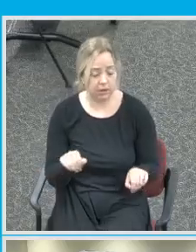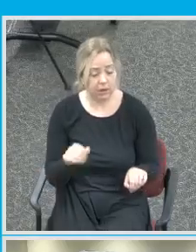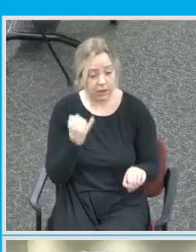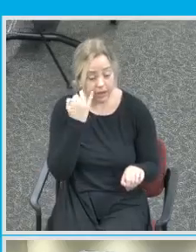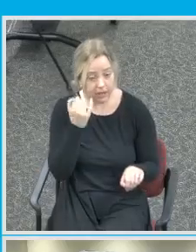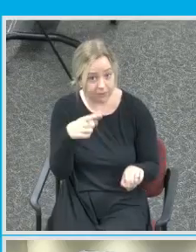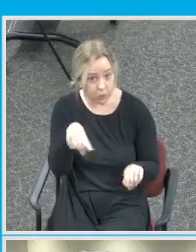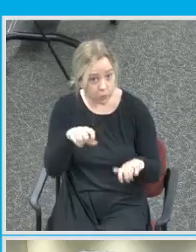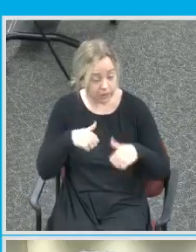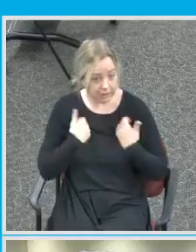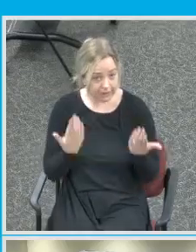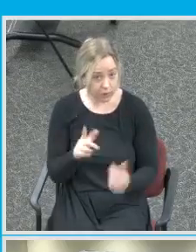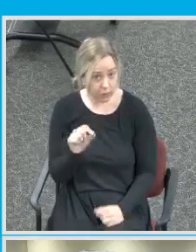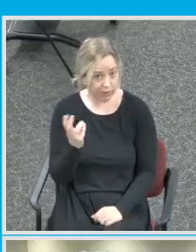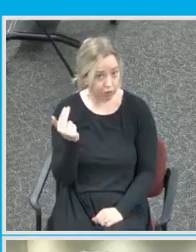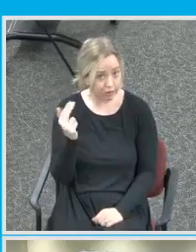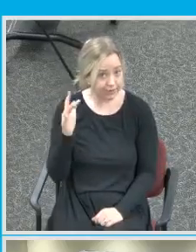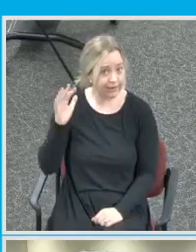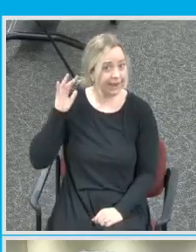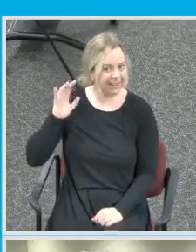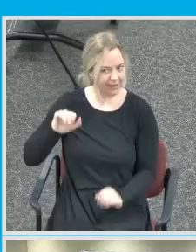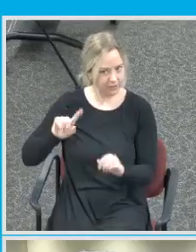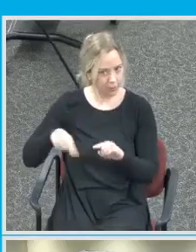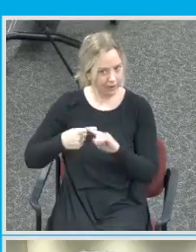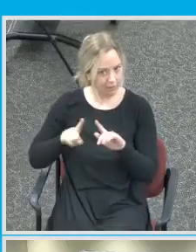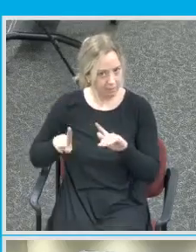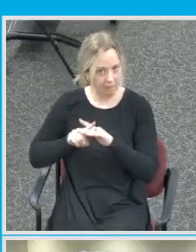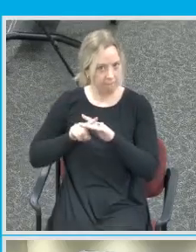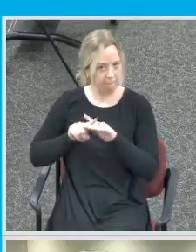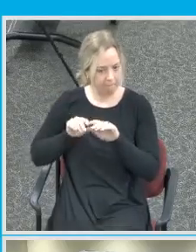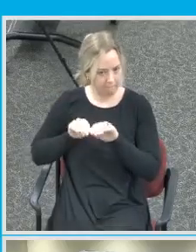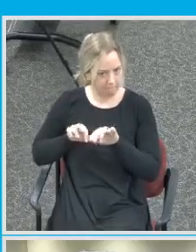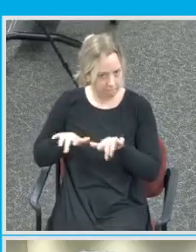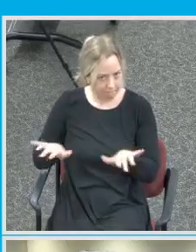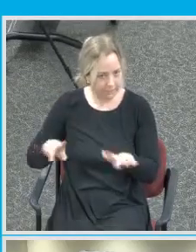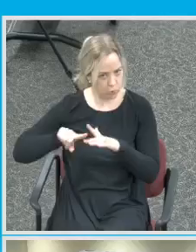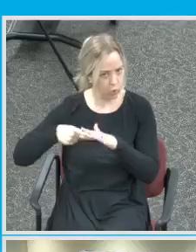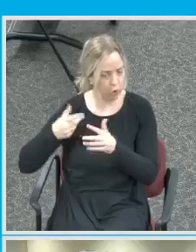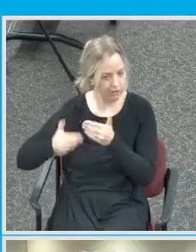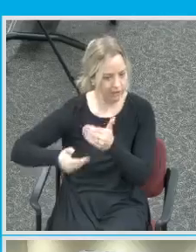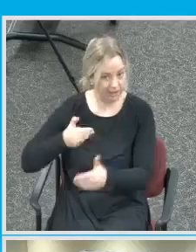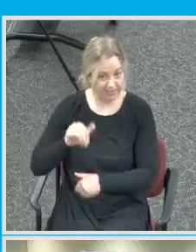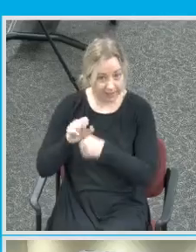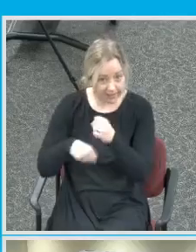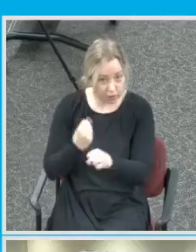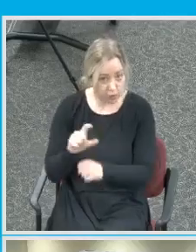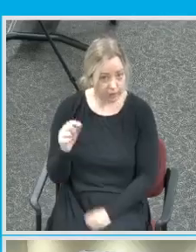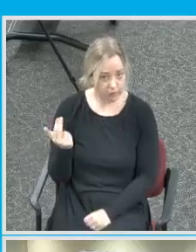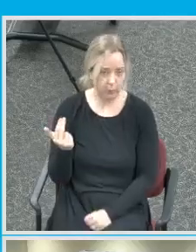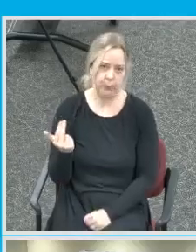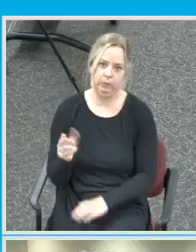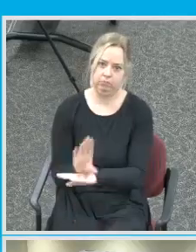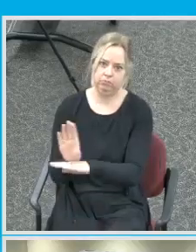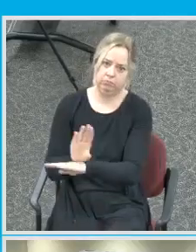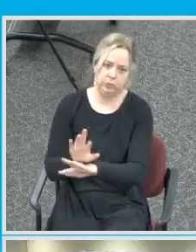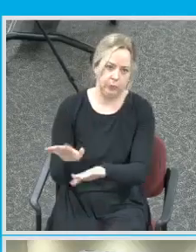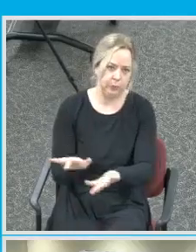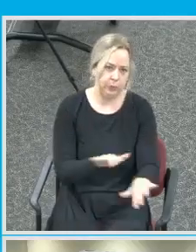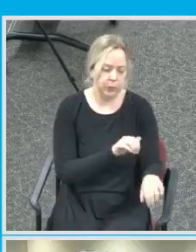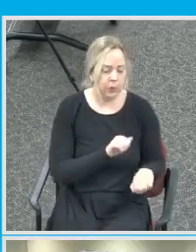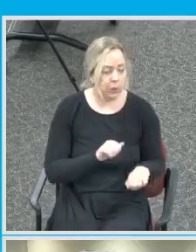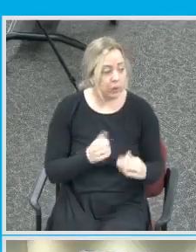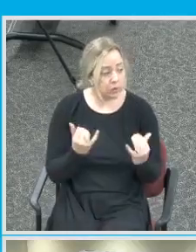2003, that's when it was an emerging disease, and that was a very busy year. We are going to provide an update from